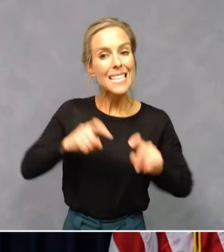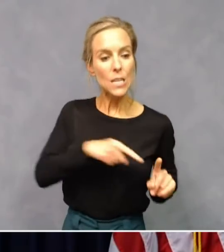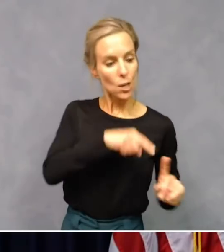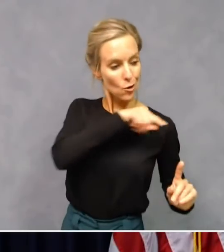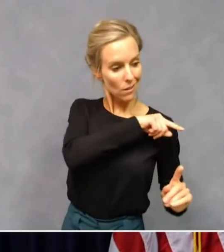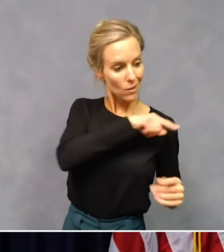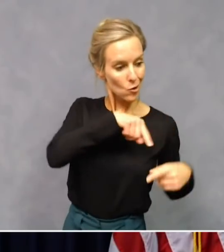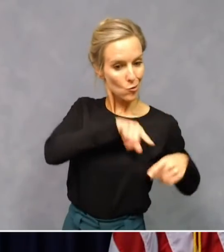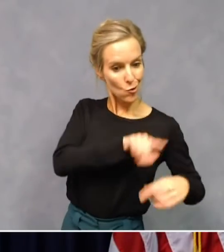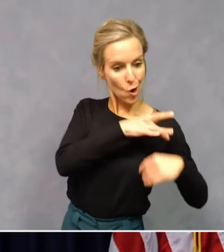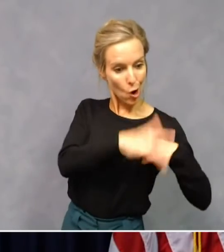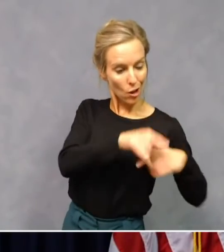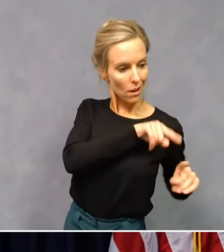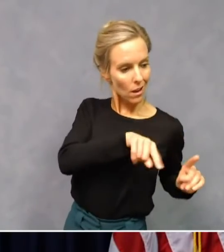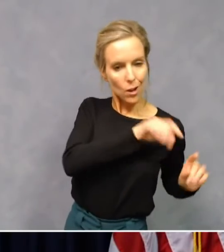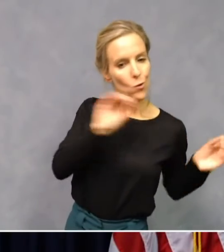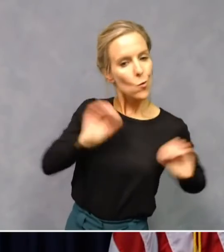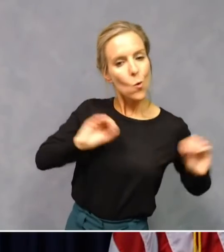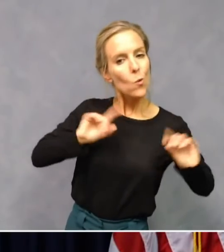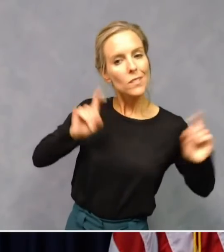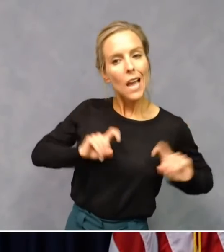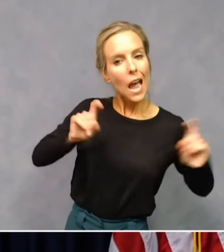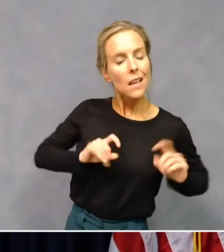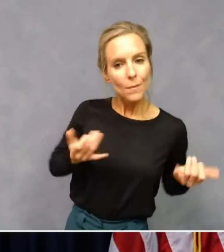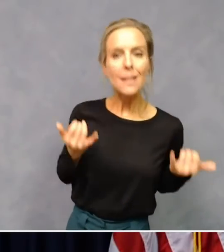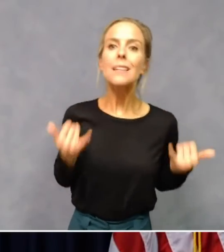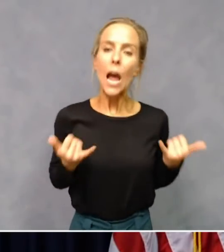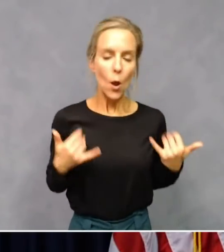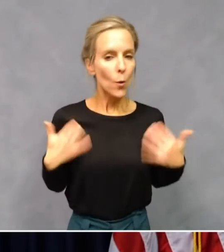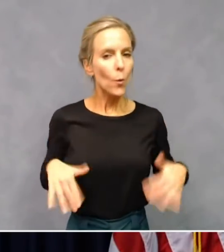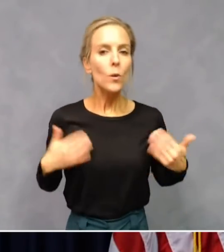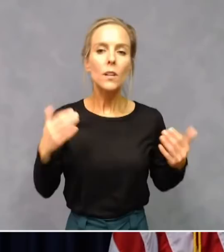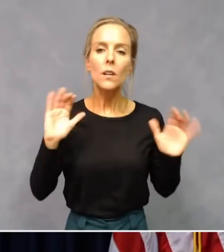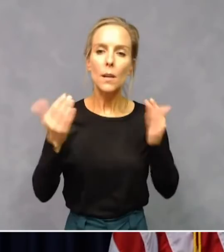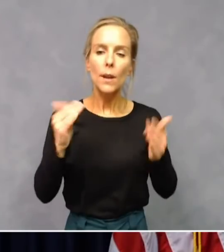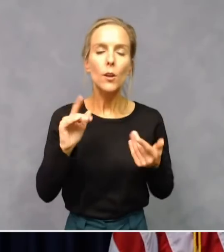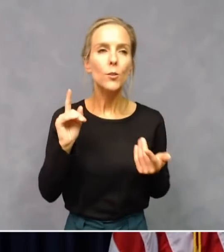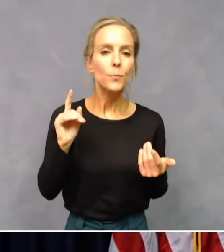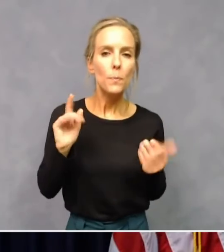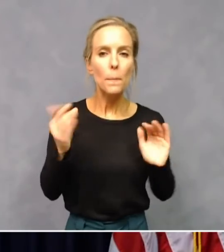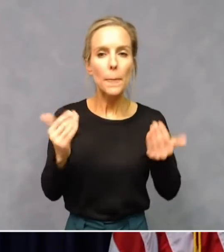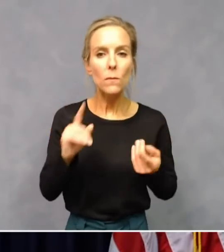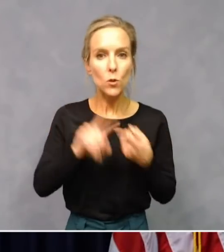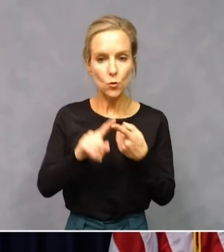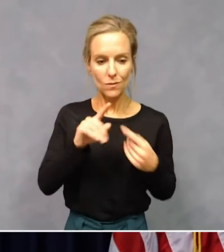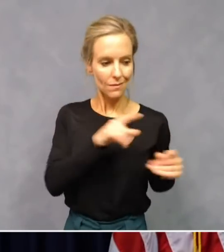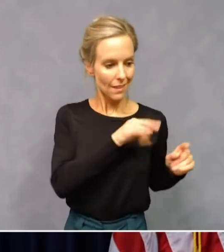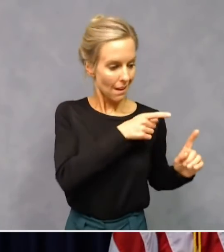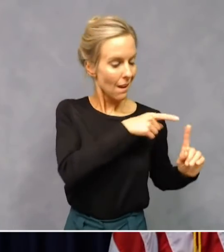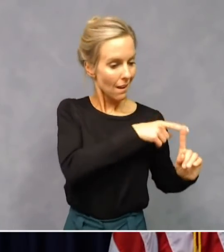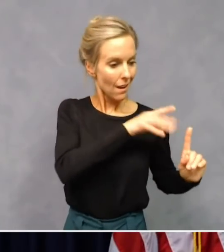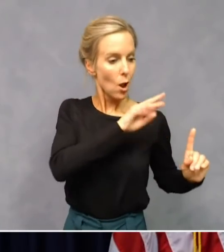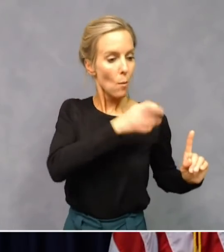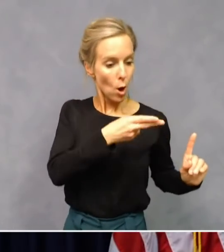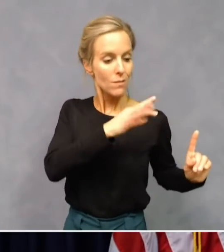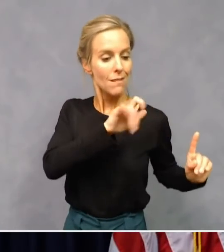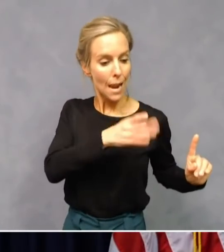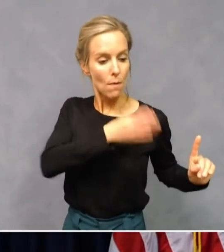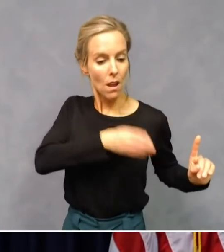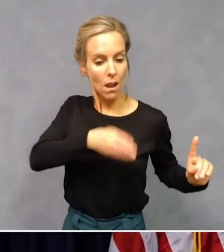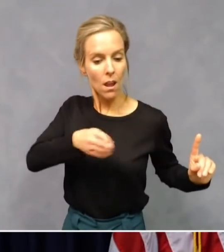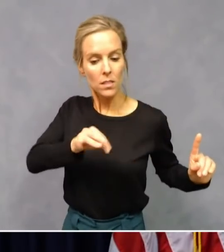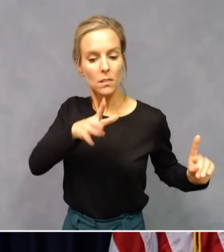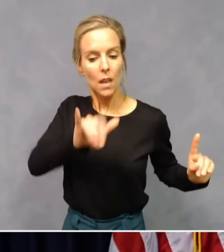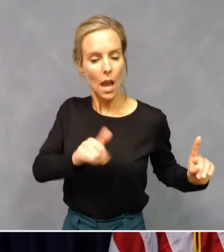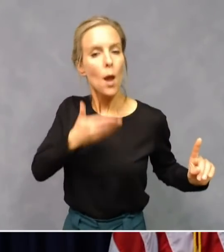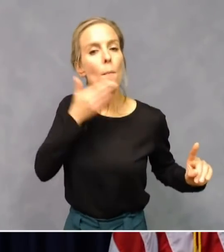time. Even as compared to the July period, we are better prepared now